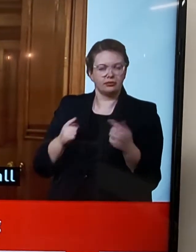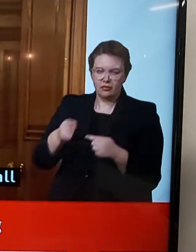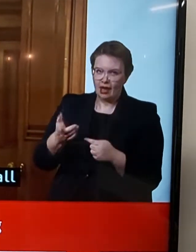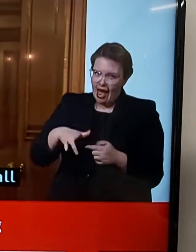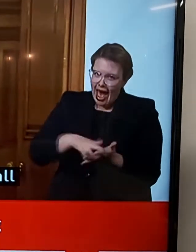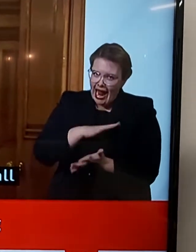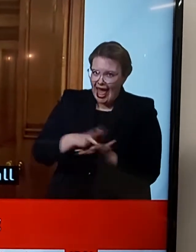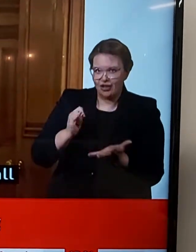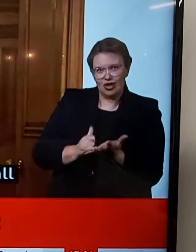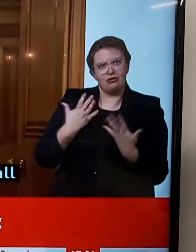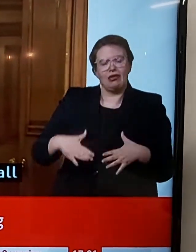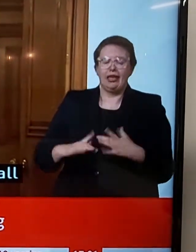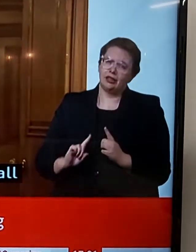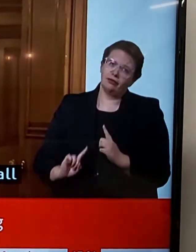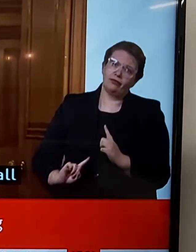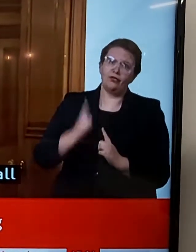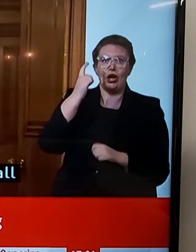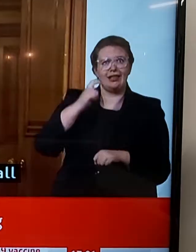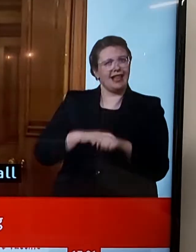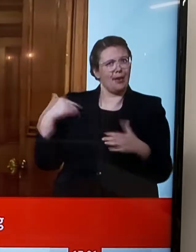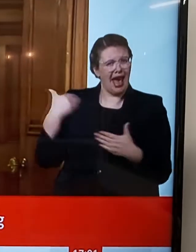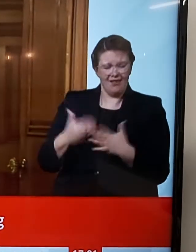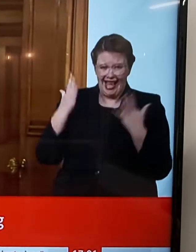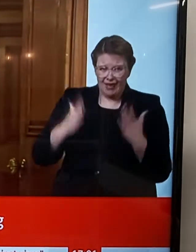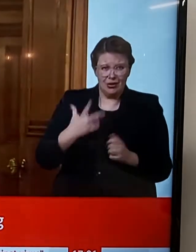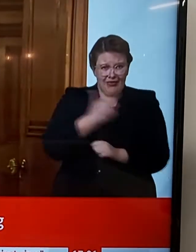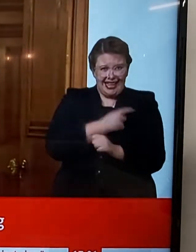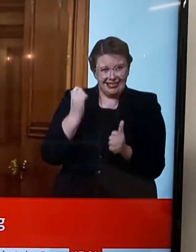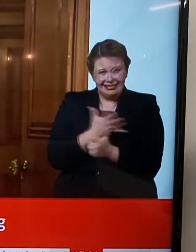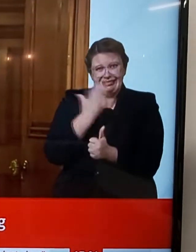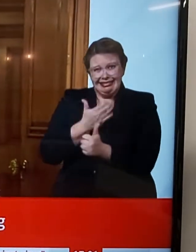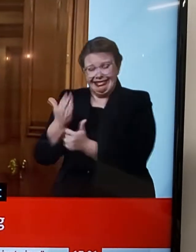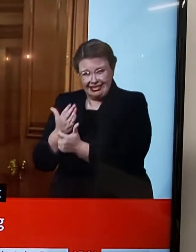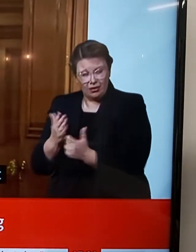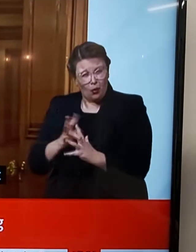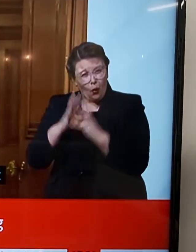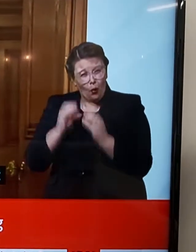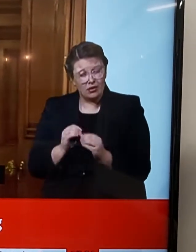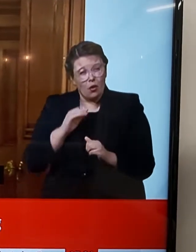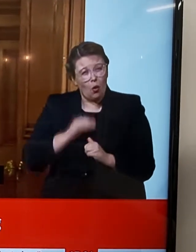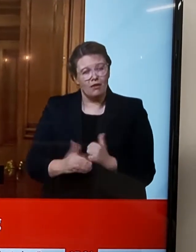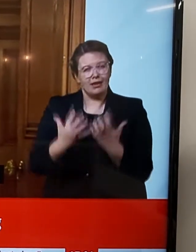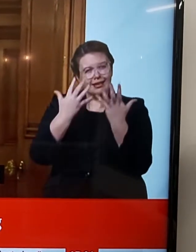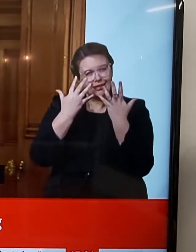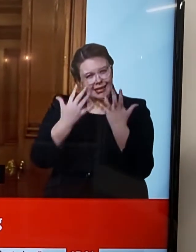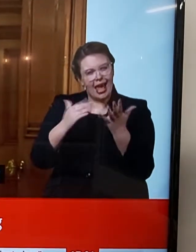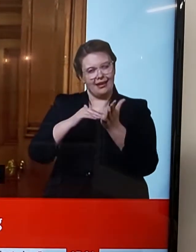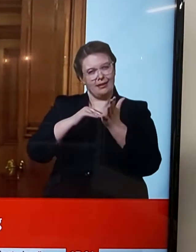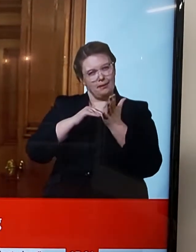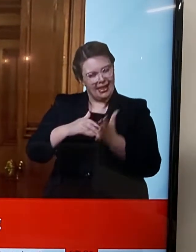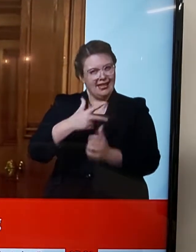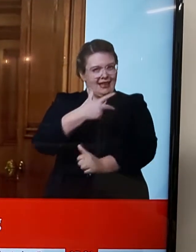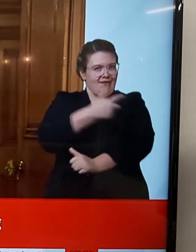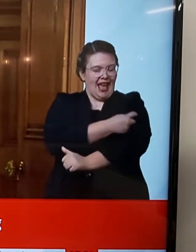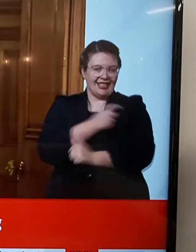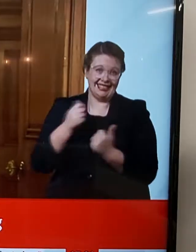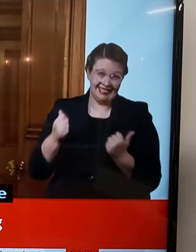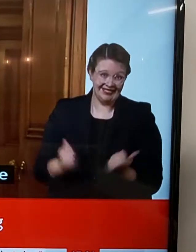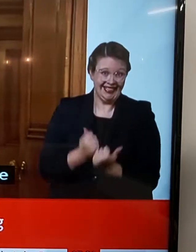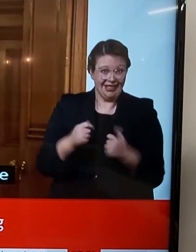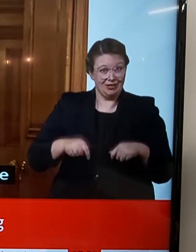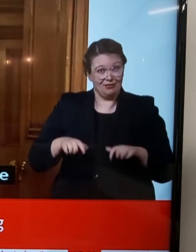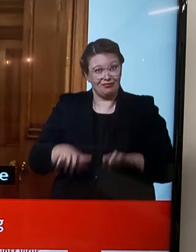the history of our National Health Service, that we have today passed the milestone of 10 million vaccinations in the